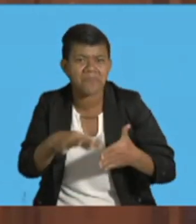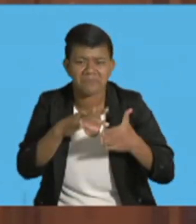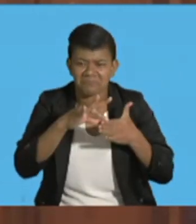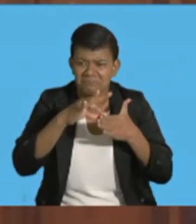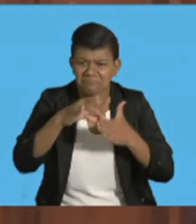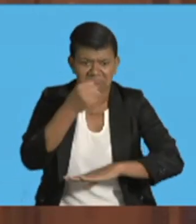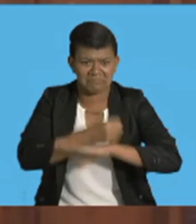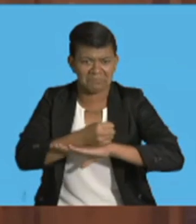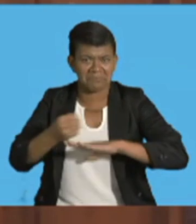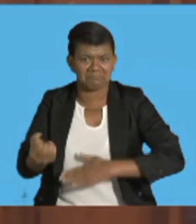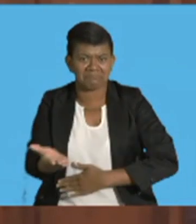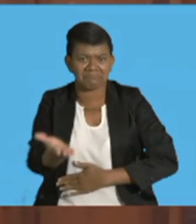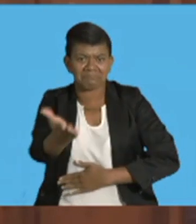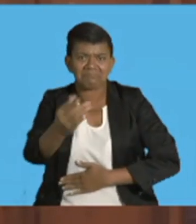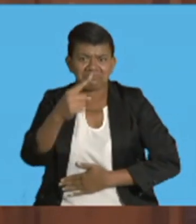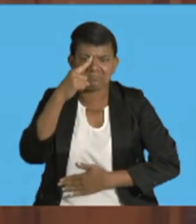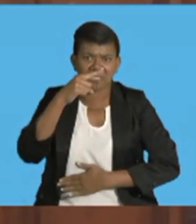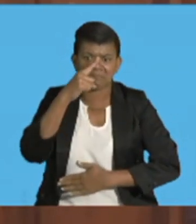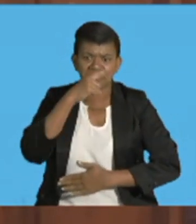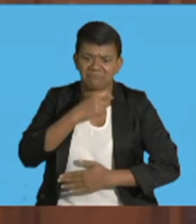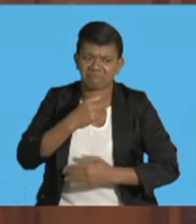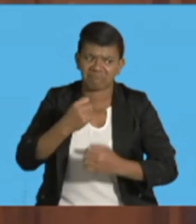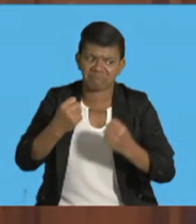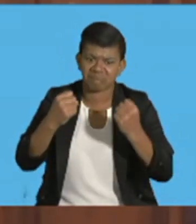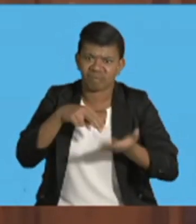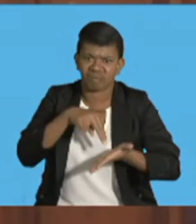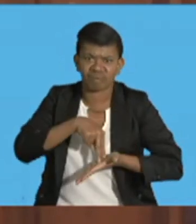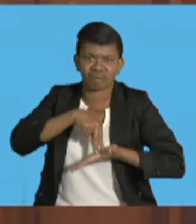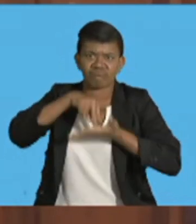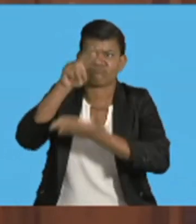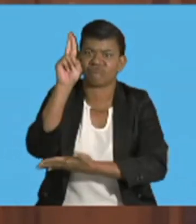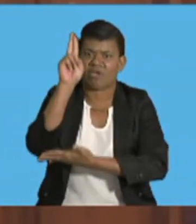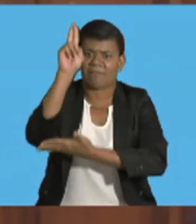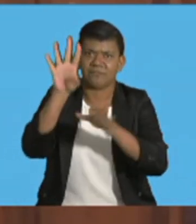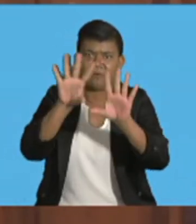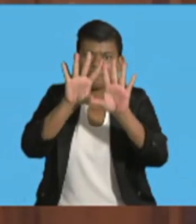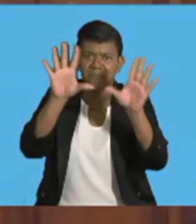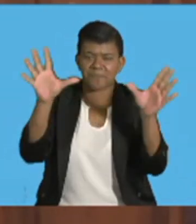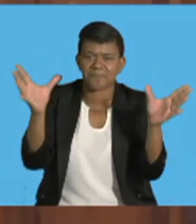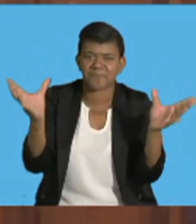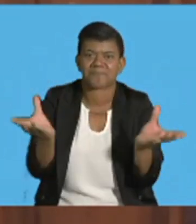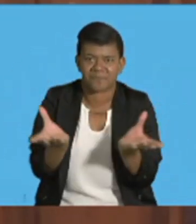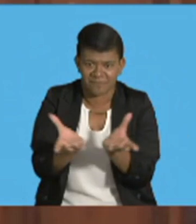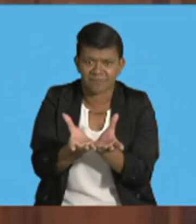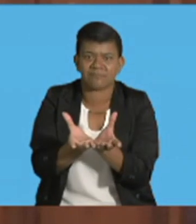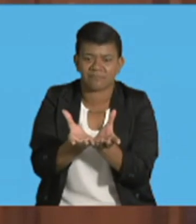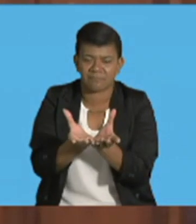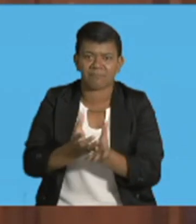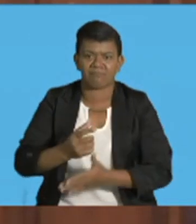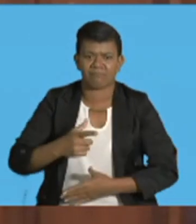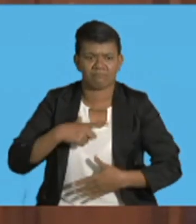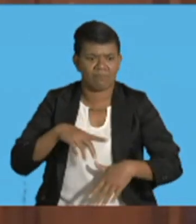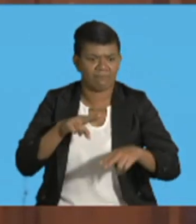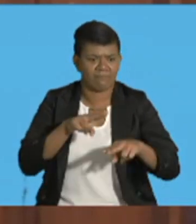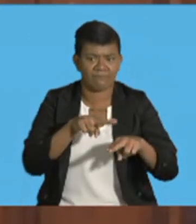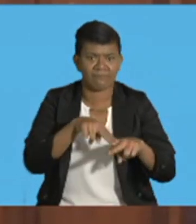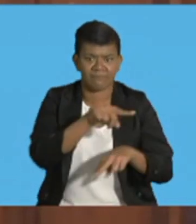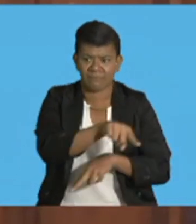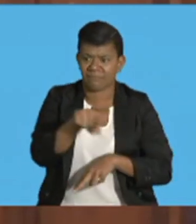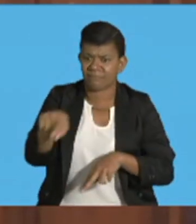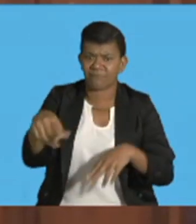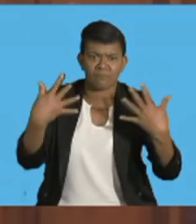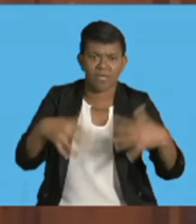your chairmanship of COP23, the United Nations climate talks in Bonn, to your co-hosting of the UN's first